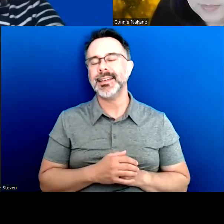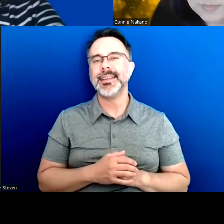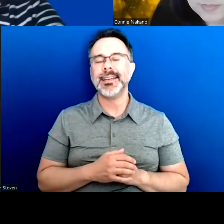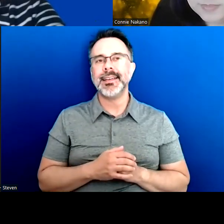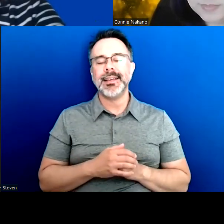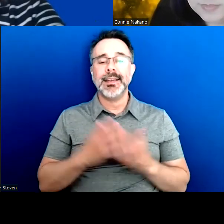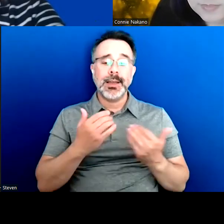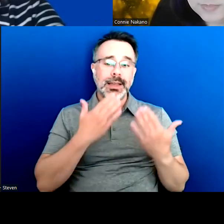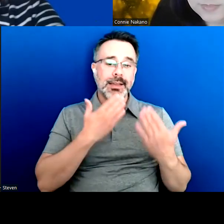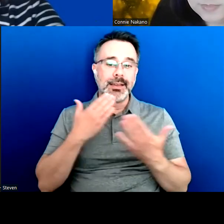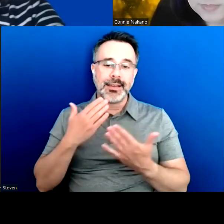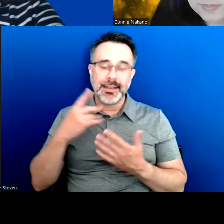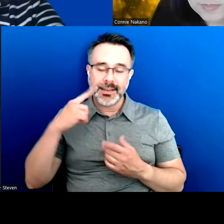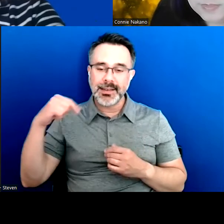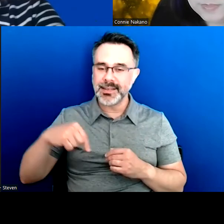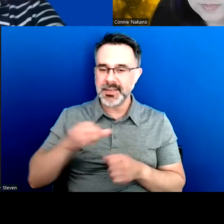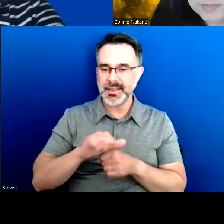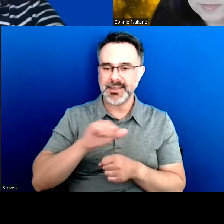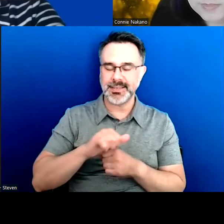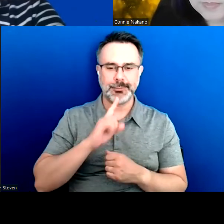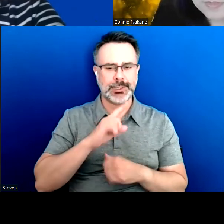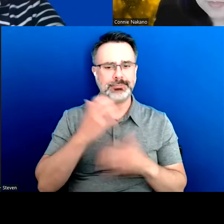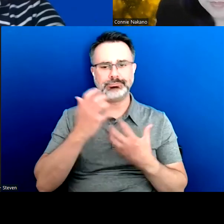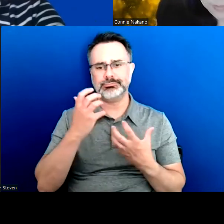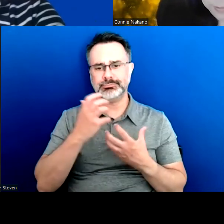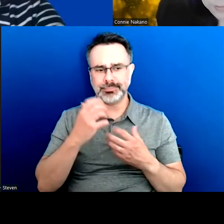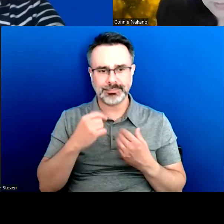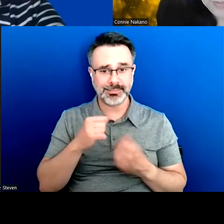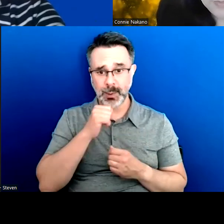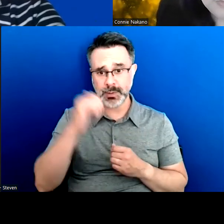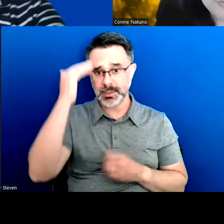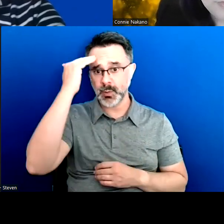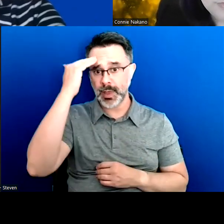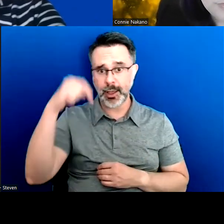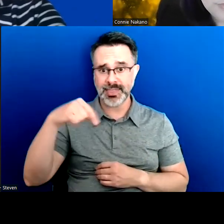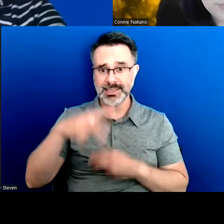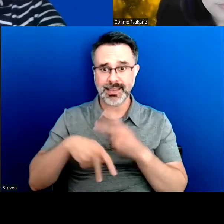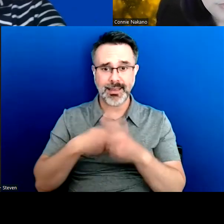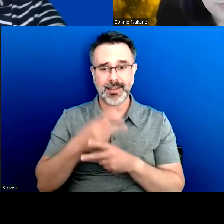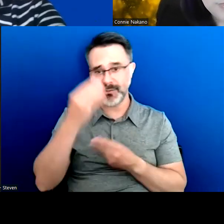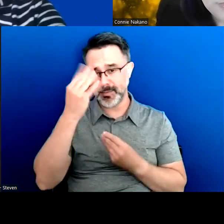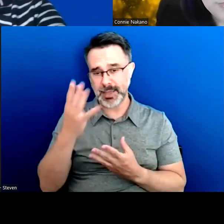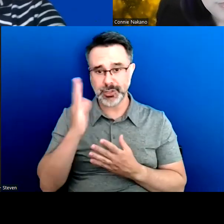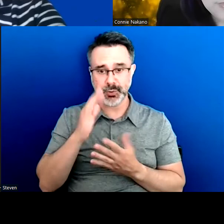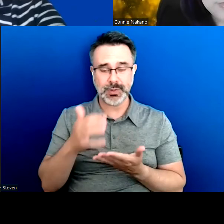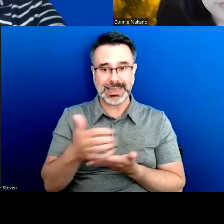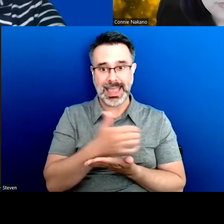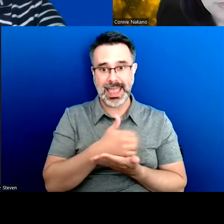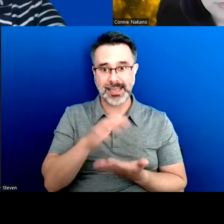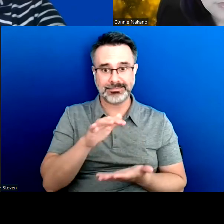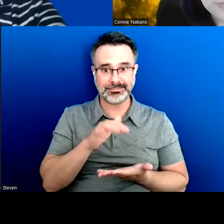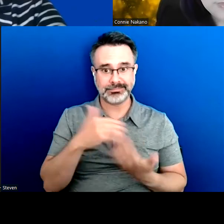want to thank you guys for this. This was incredible, actually. I wasn't even aware that this was the kind of information we were going to get. Two questions I